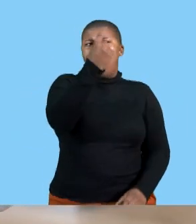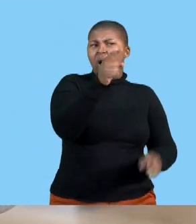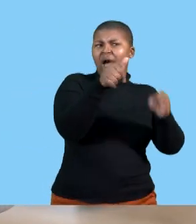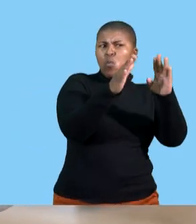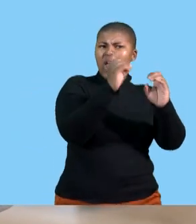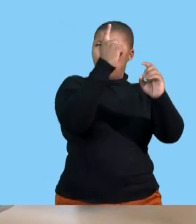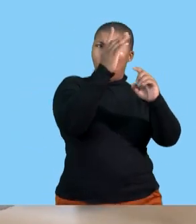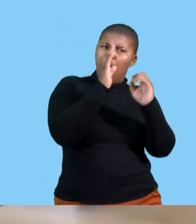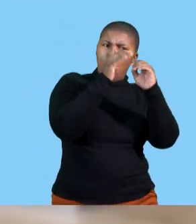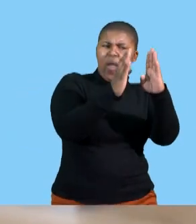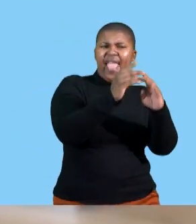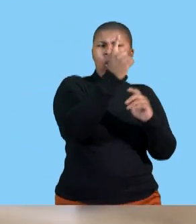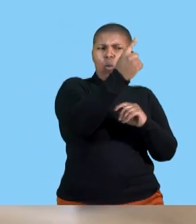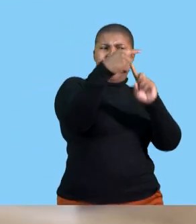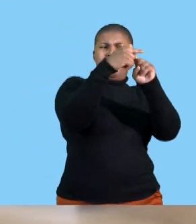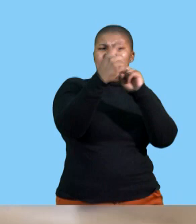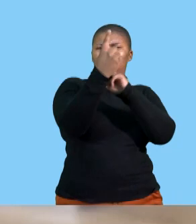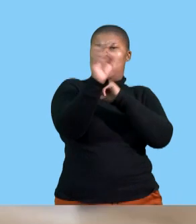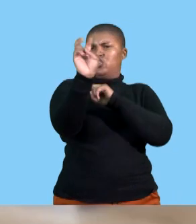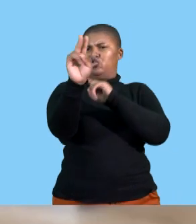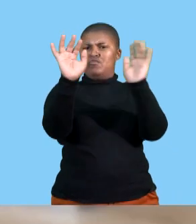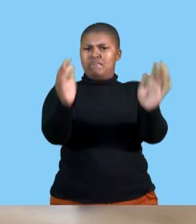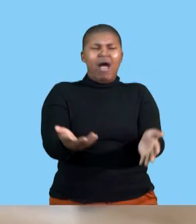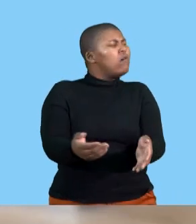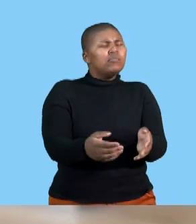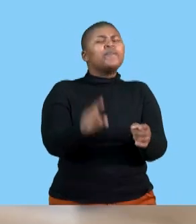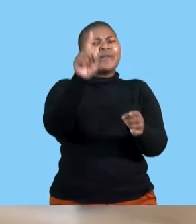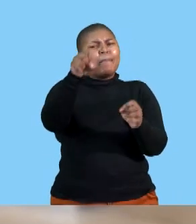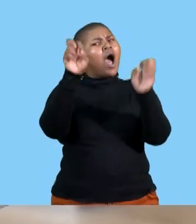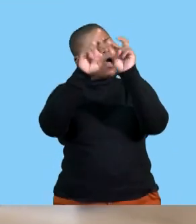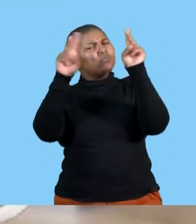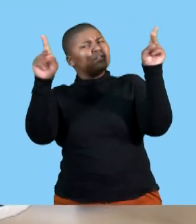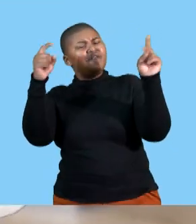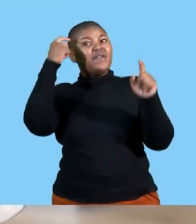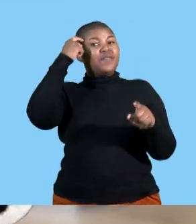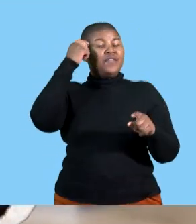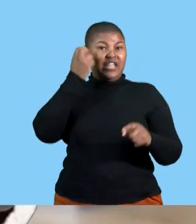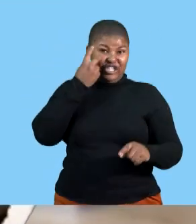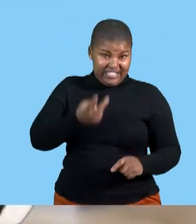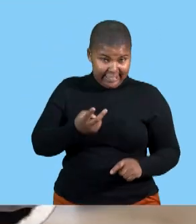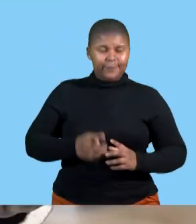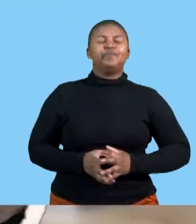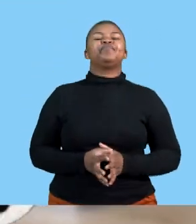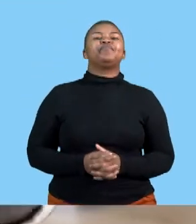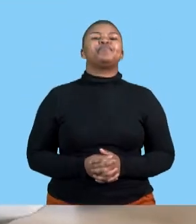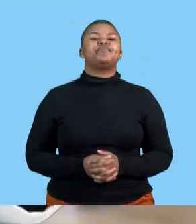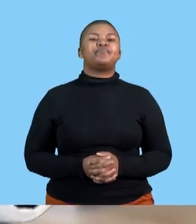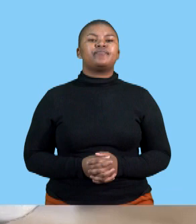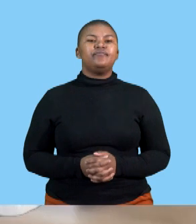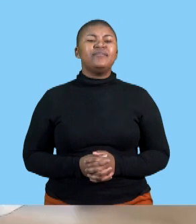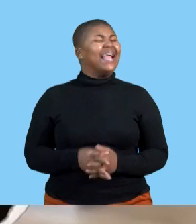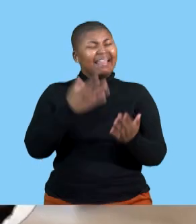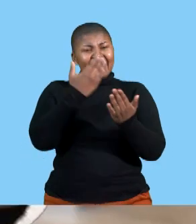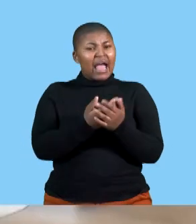routine thinker. What does that mean? Without thinking the same way every day, saying 1 plus 1, it has to be 2. As mentioned, you can even